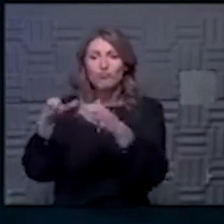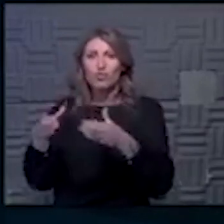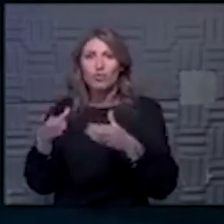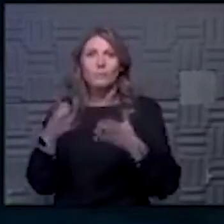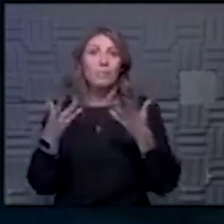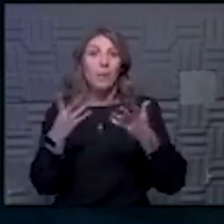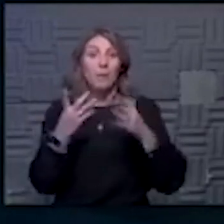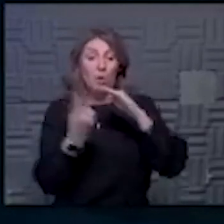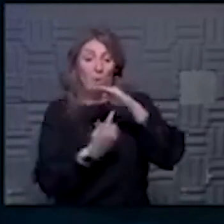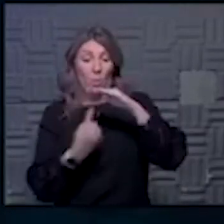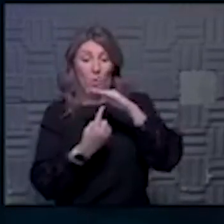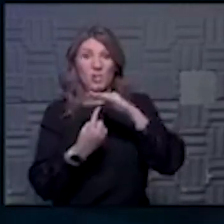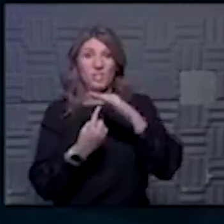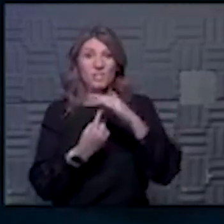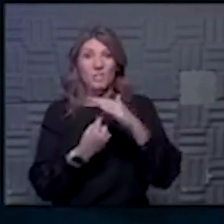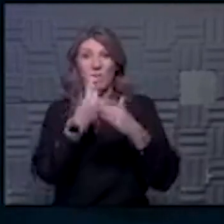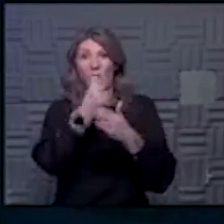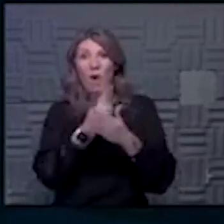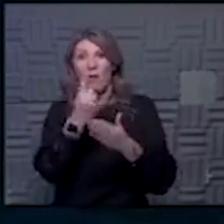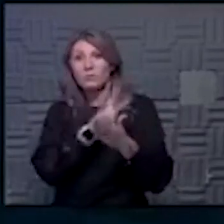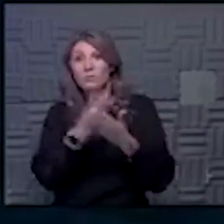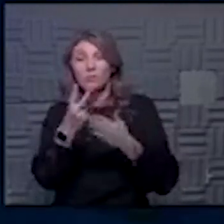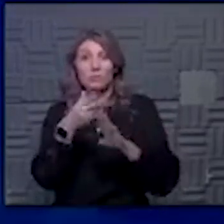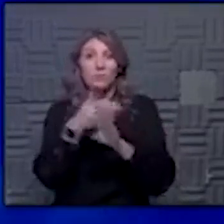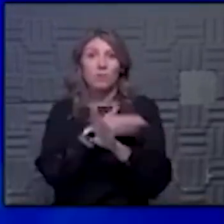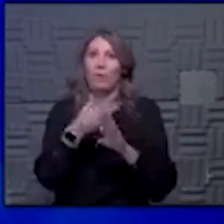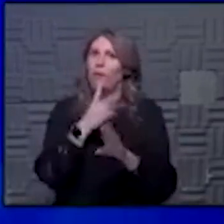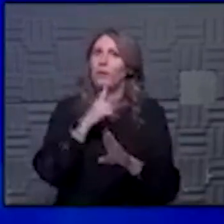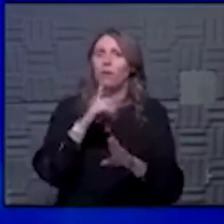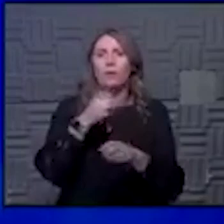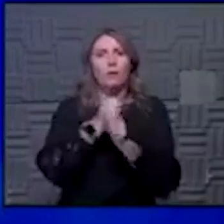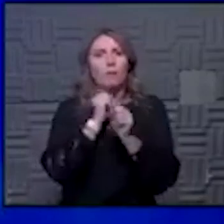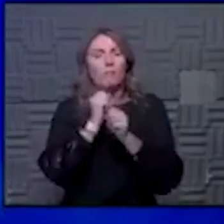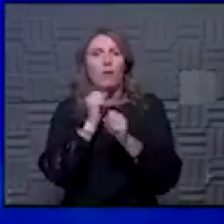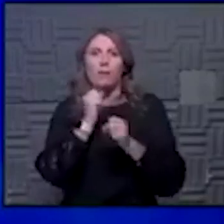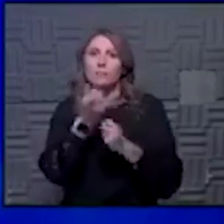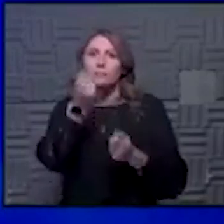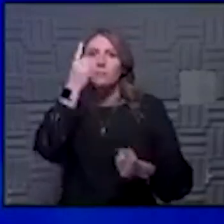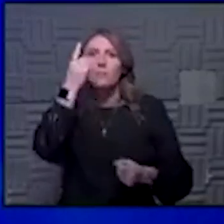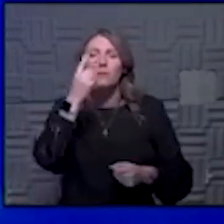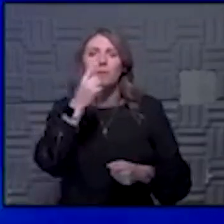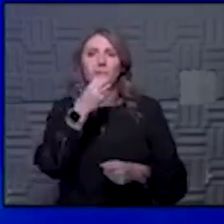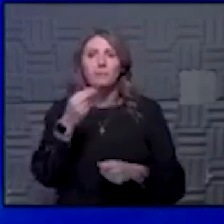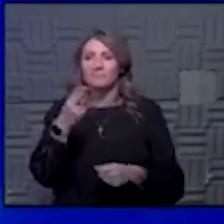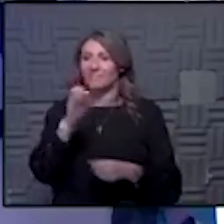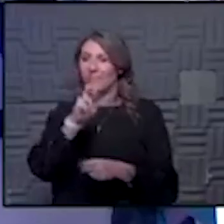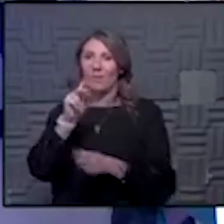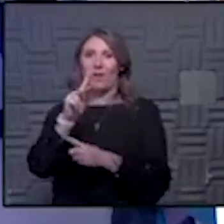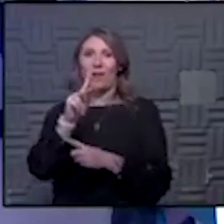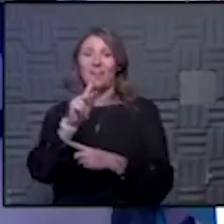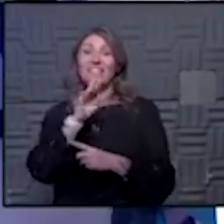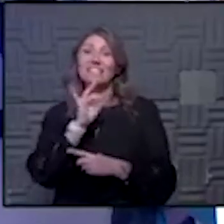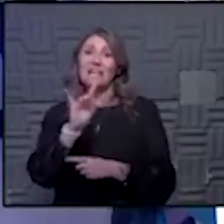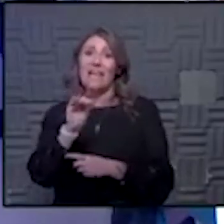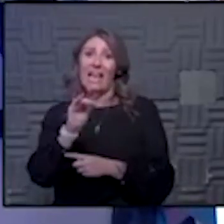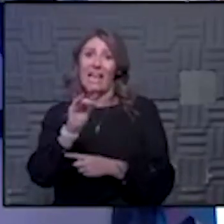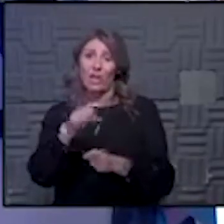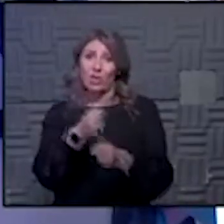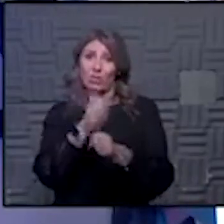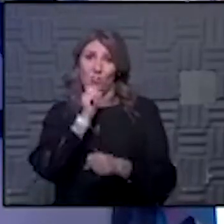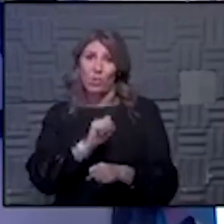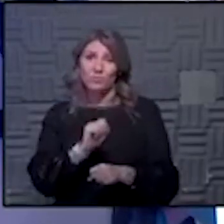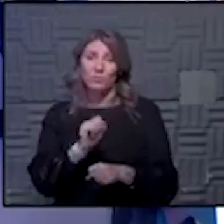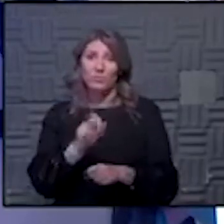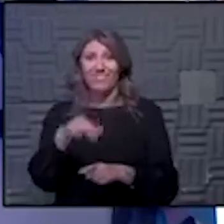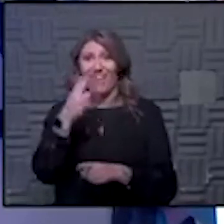layer of security. I think that makes great sense. And Hawk, the 80-year-olds are the ones that risk in that conversation, I